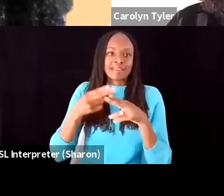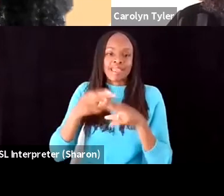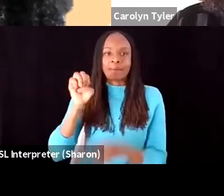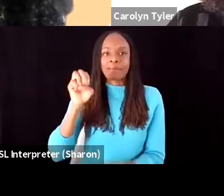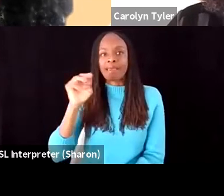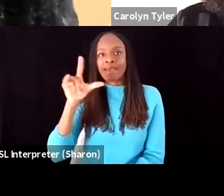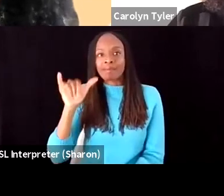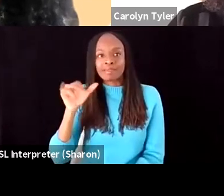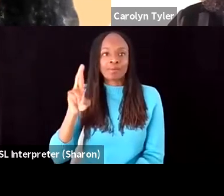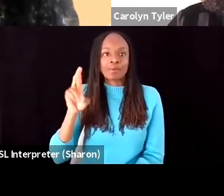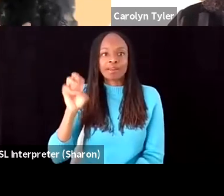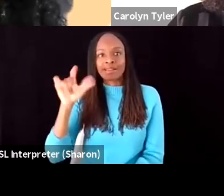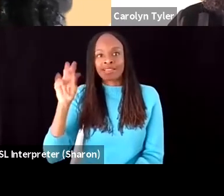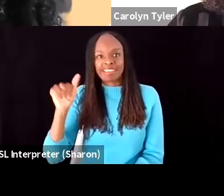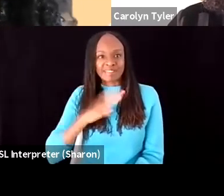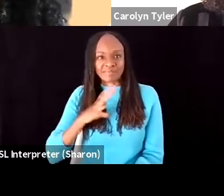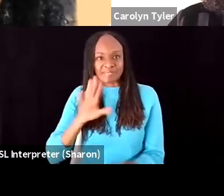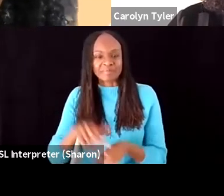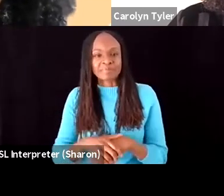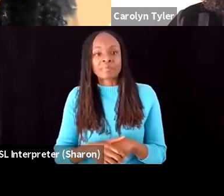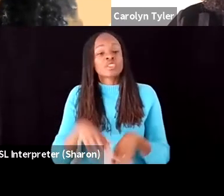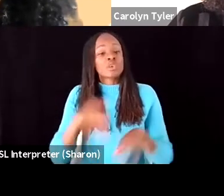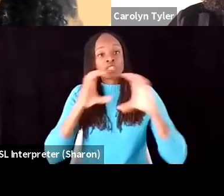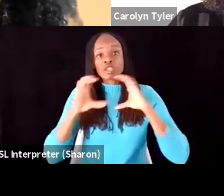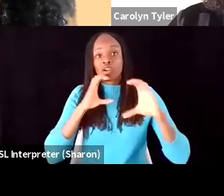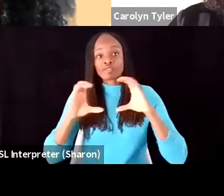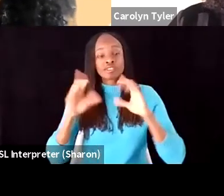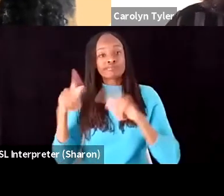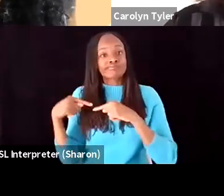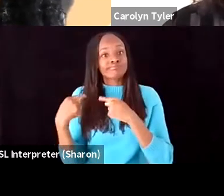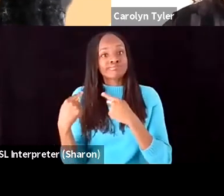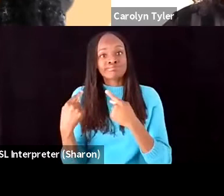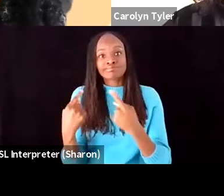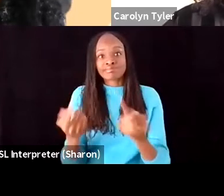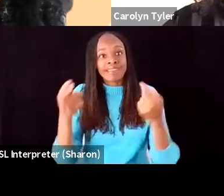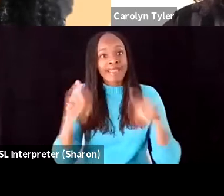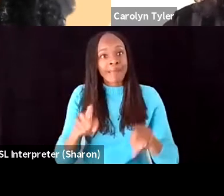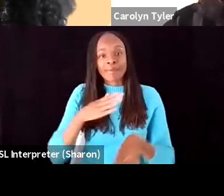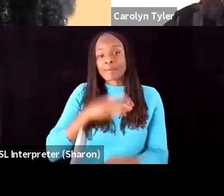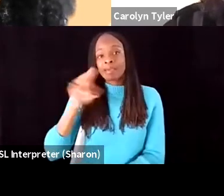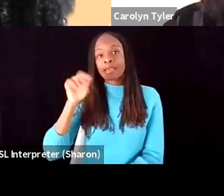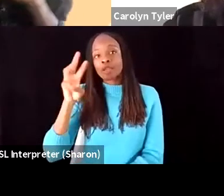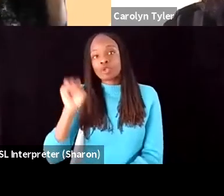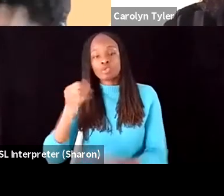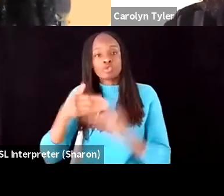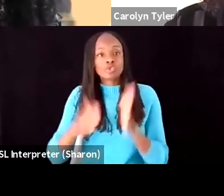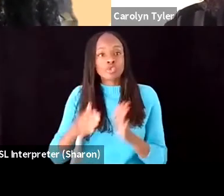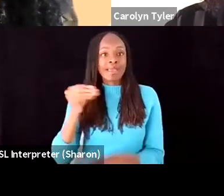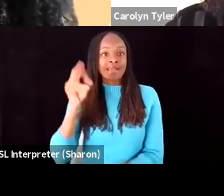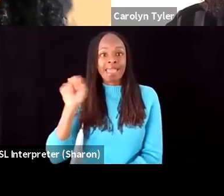Yeah, I mean, it's a conversation we've been having in my newsroom. It's a conversation that like NPR, our kind of, you